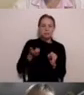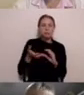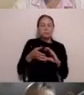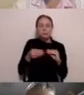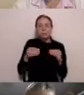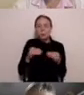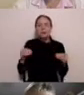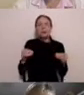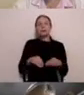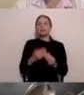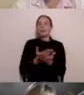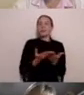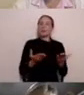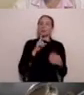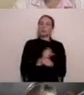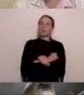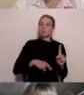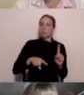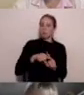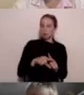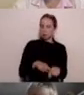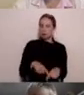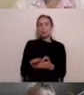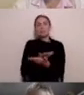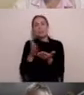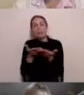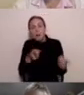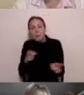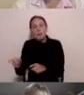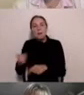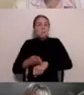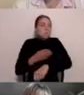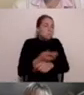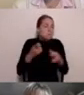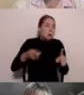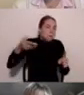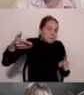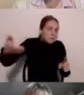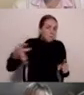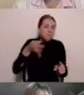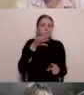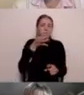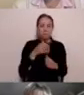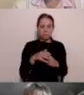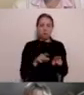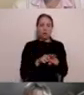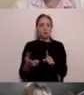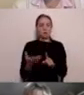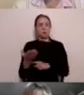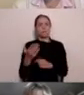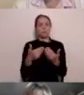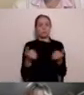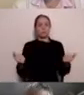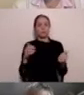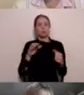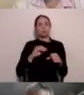the improvements that are being made that will be changes that will be ongoing. And then we also offered separate COVID office hours